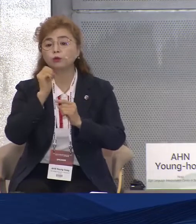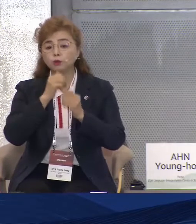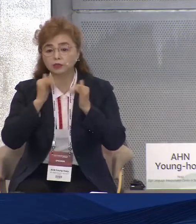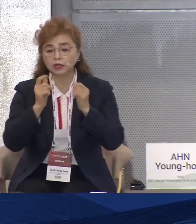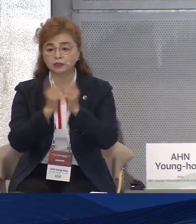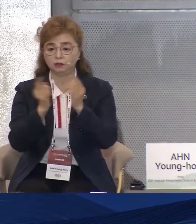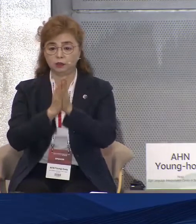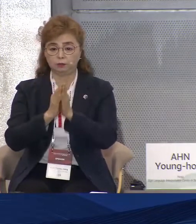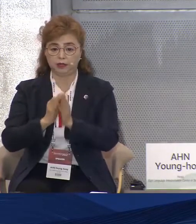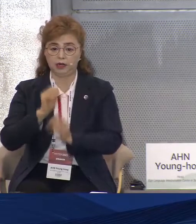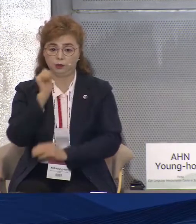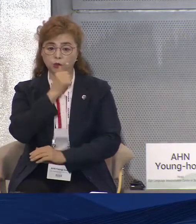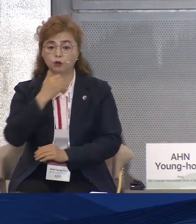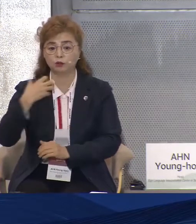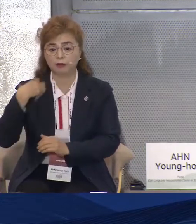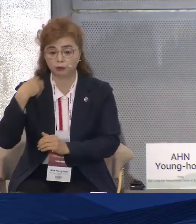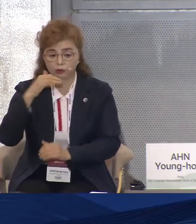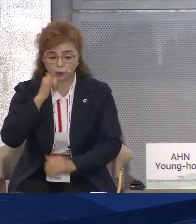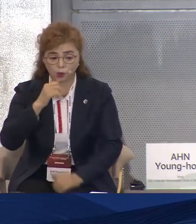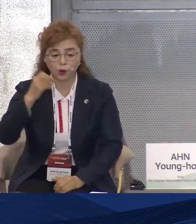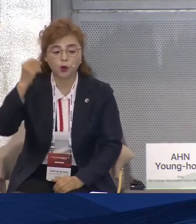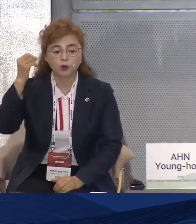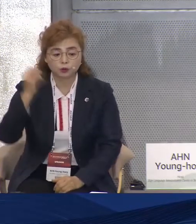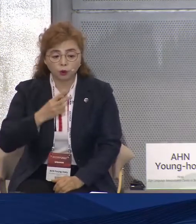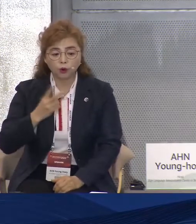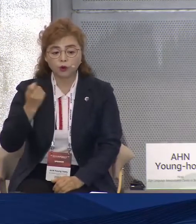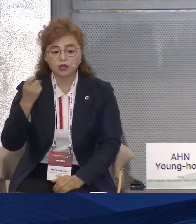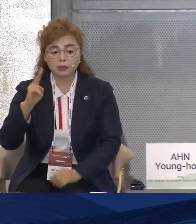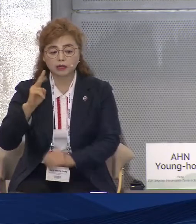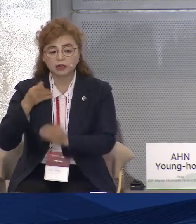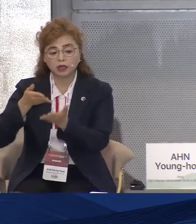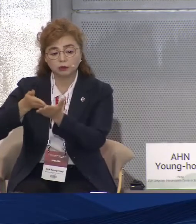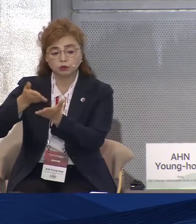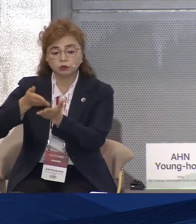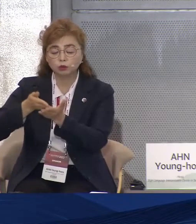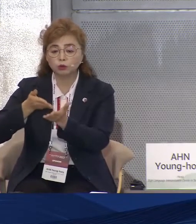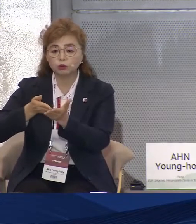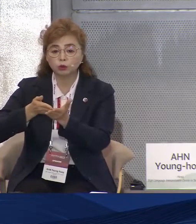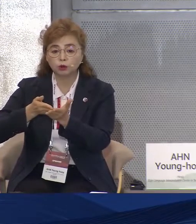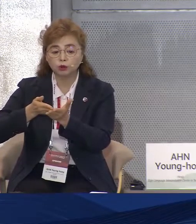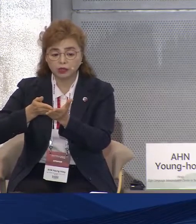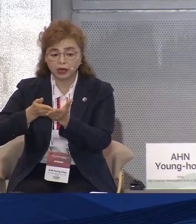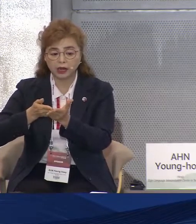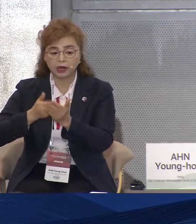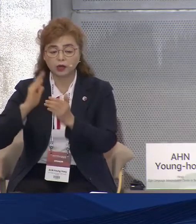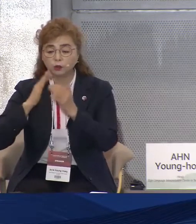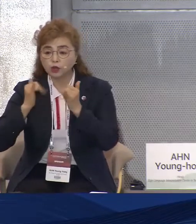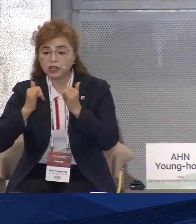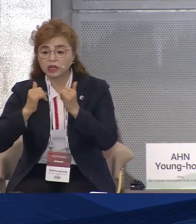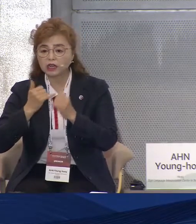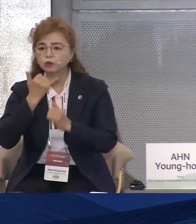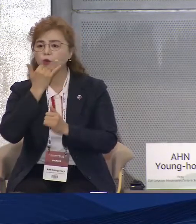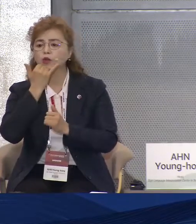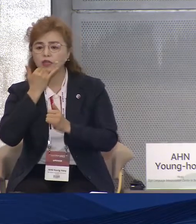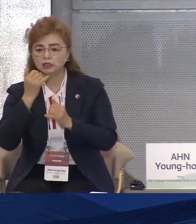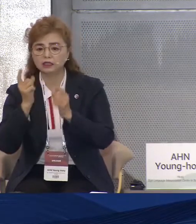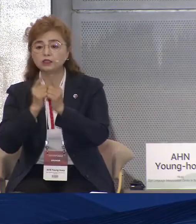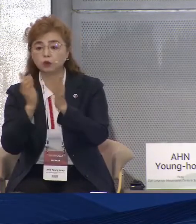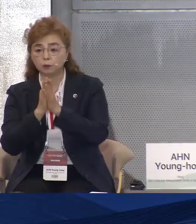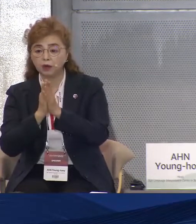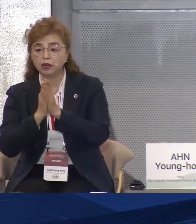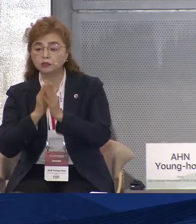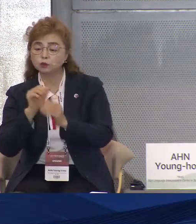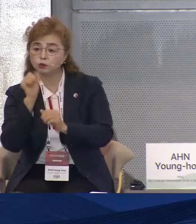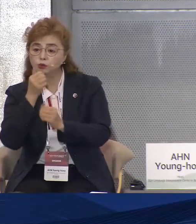is in the US. The interpreter with hearing loss is giving COVID-19 briefings. And the